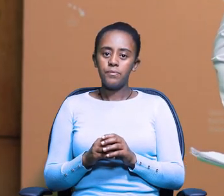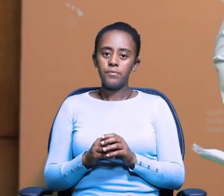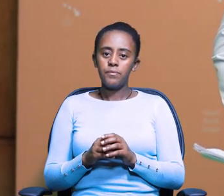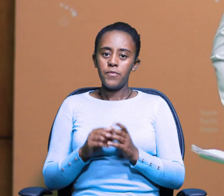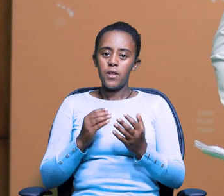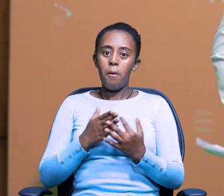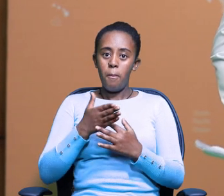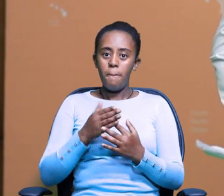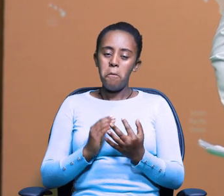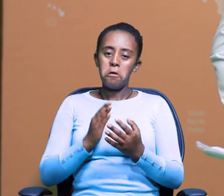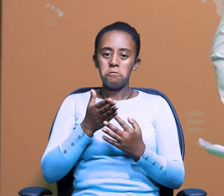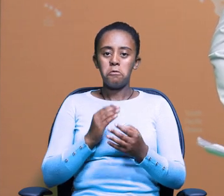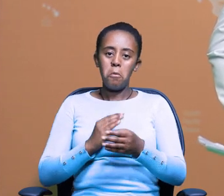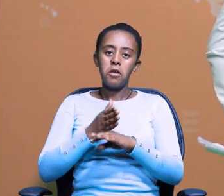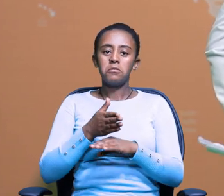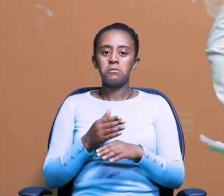passing